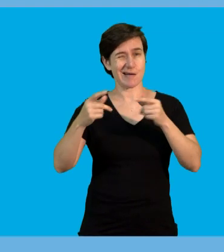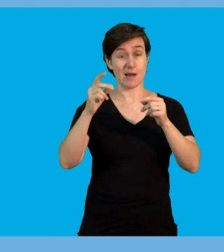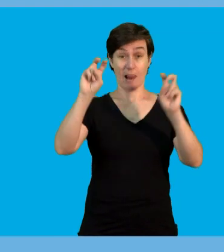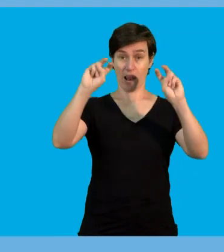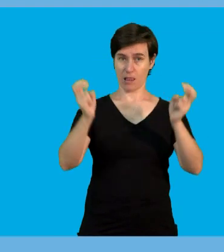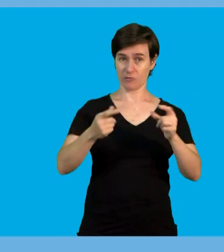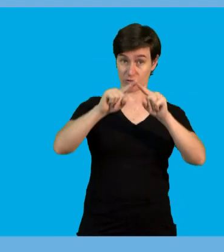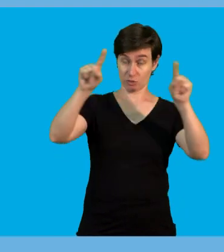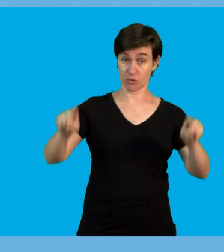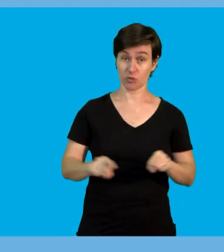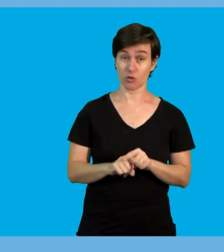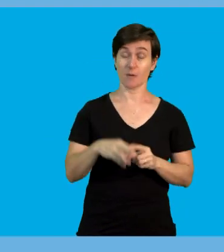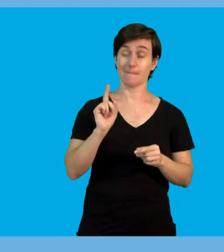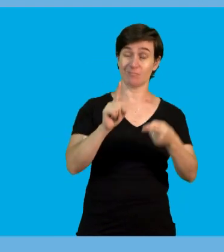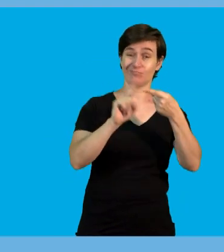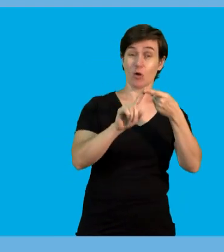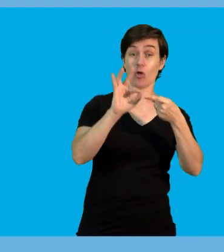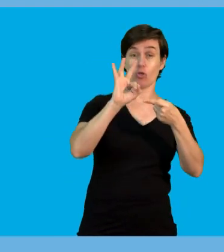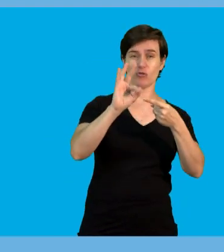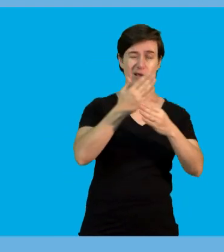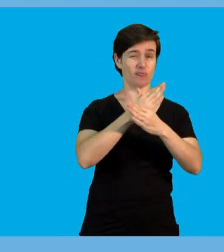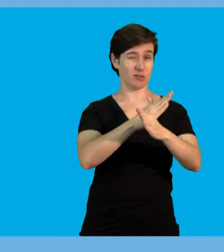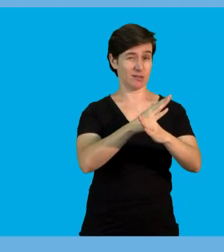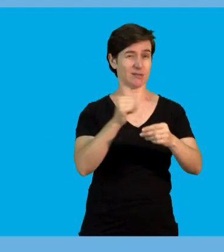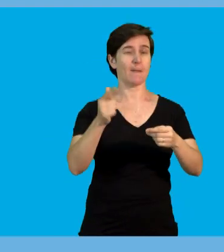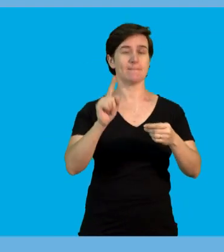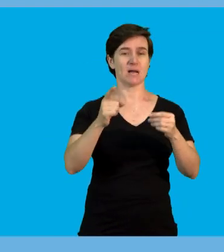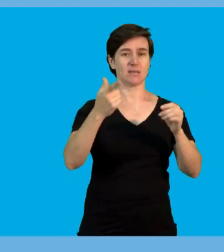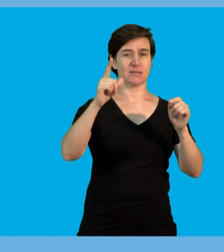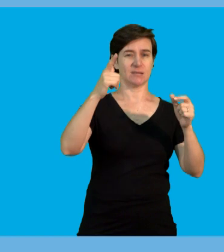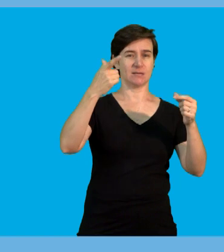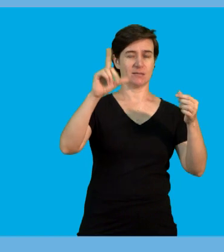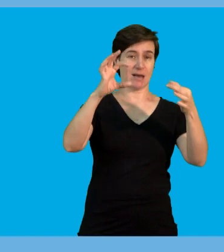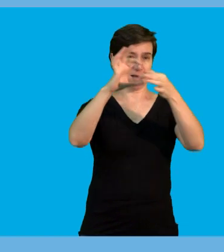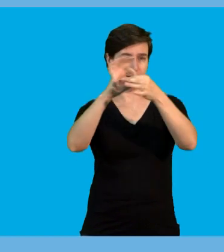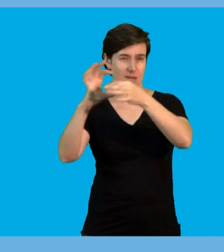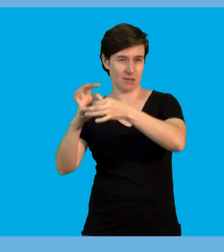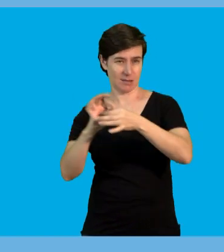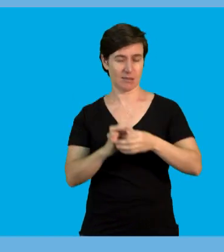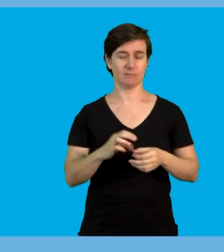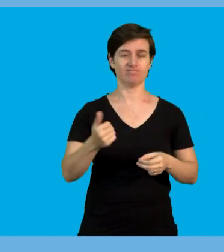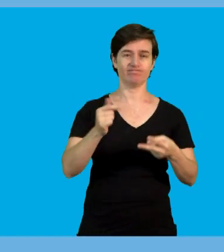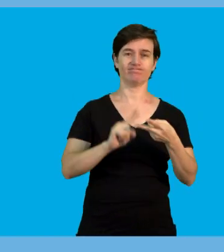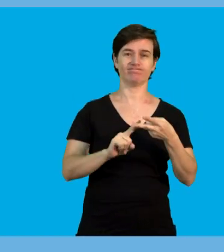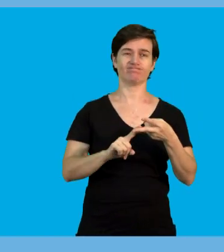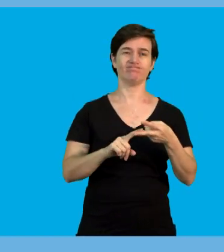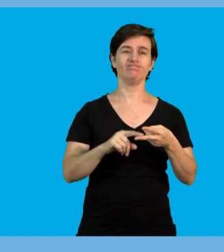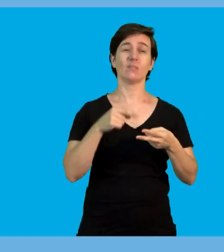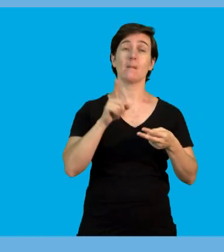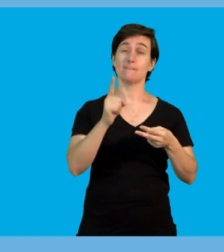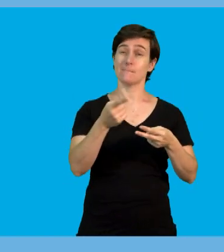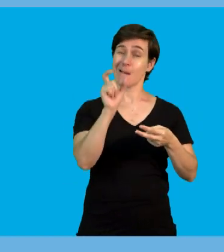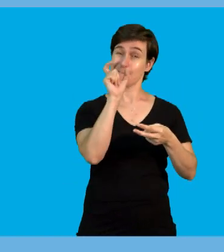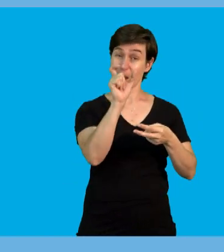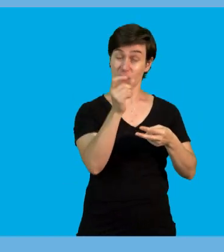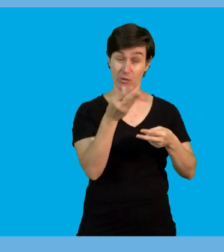electric circuit, we need to have 3 resistors, and they must be connected in series. We also need to have a battery, and this battery needs